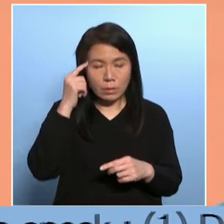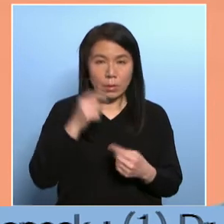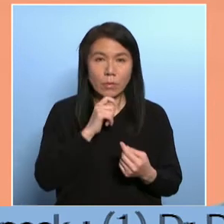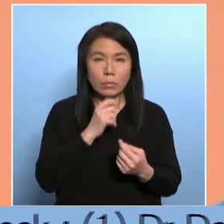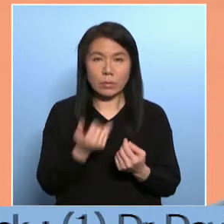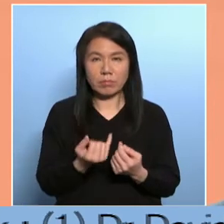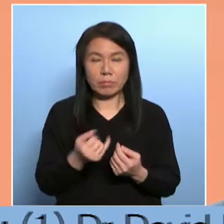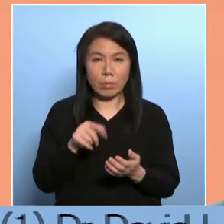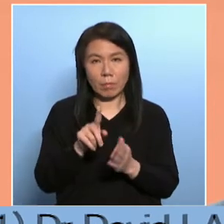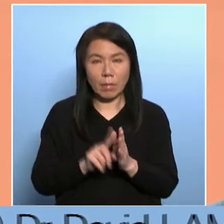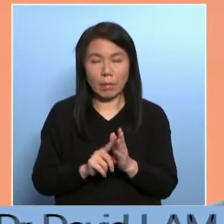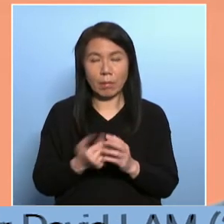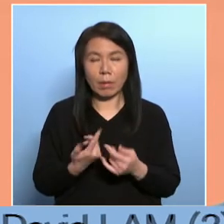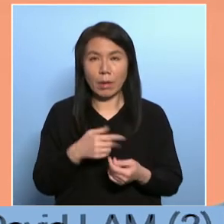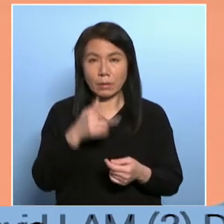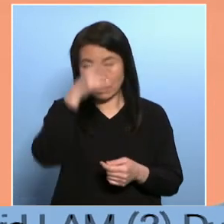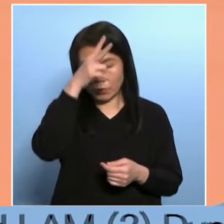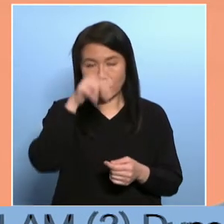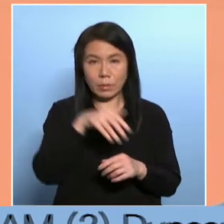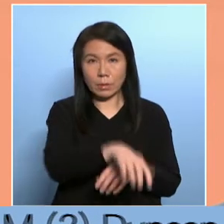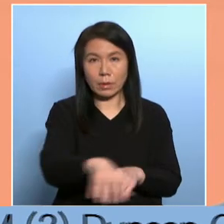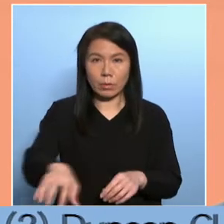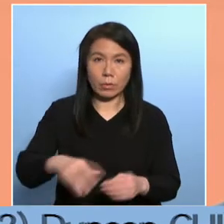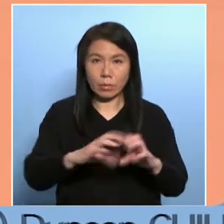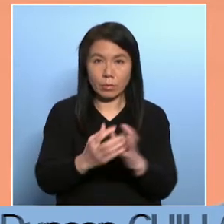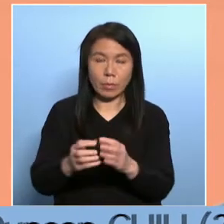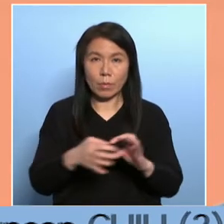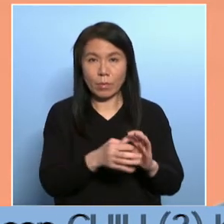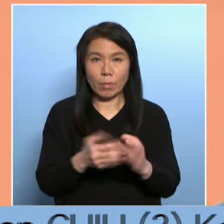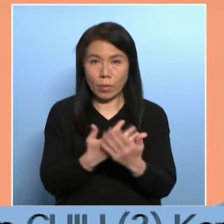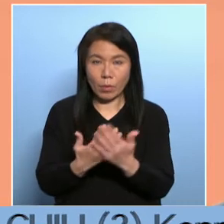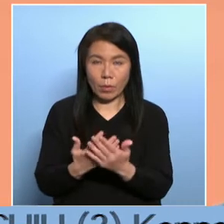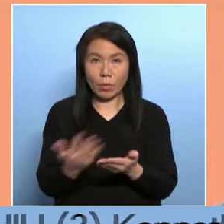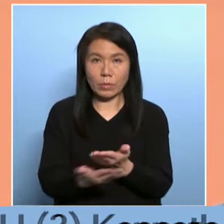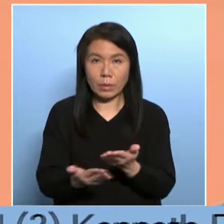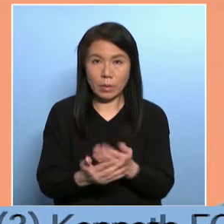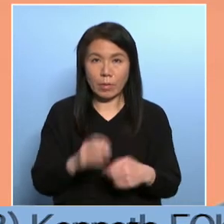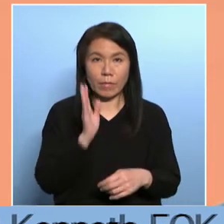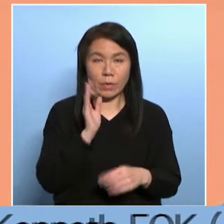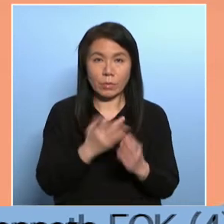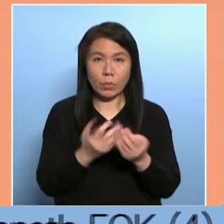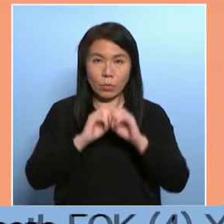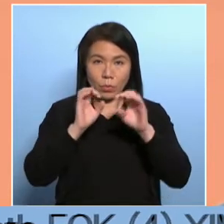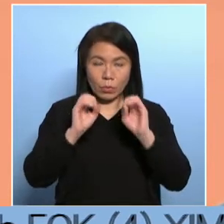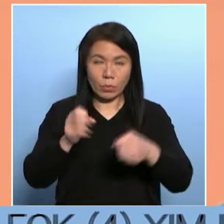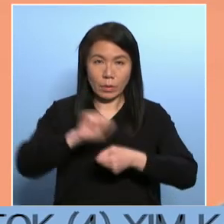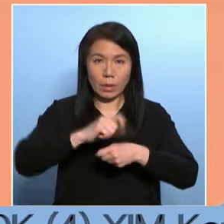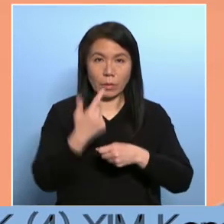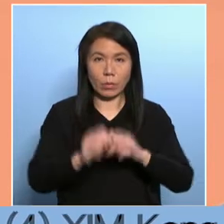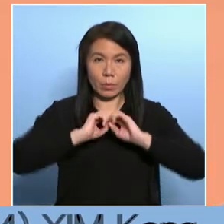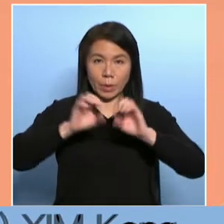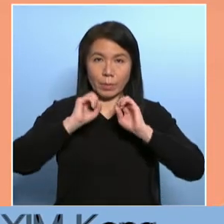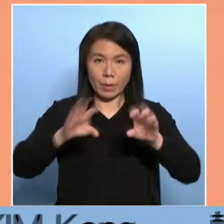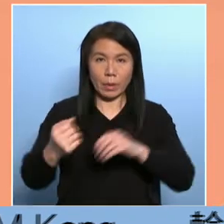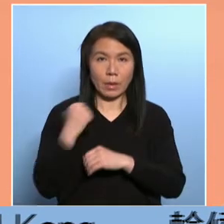however, the public is still lagging behind on its proper use. The government should mobilize the social media